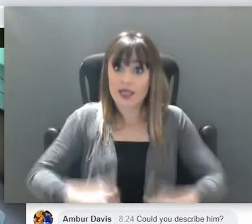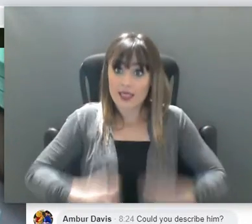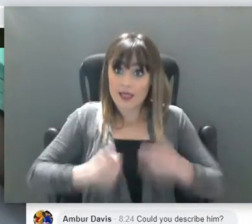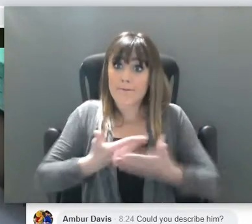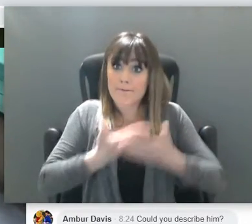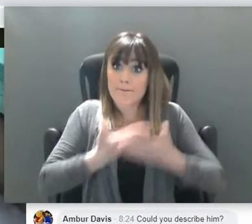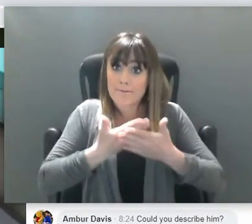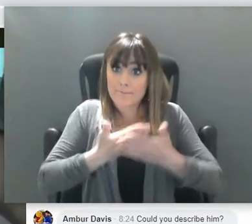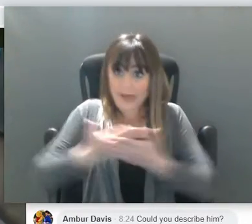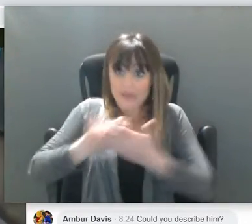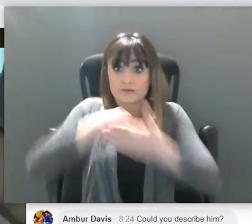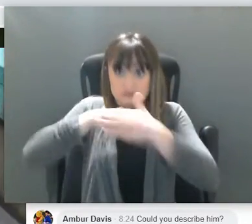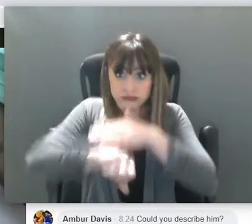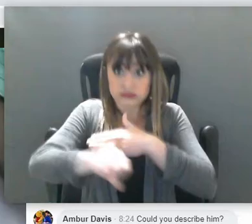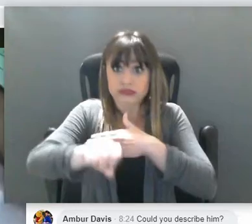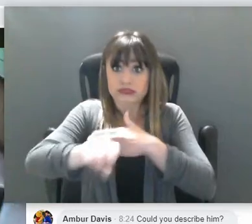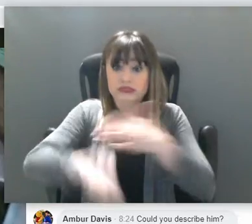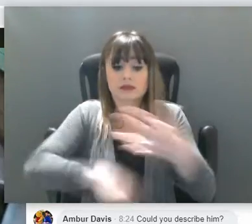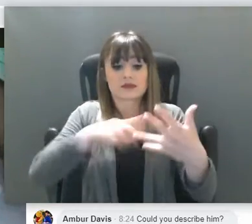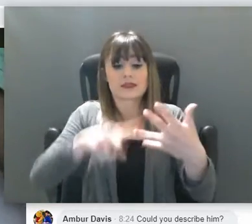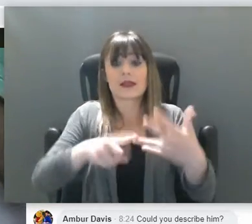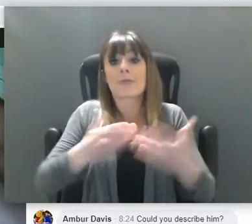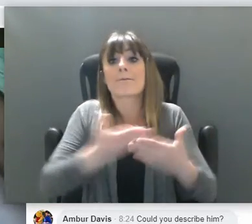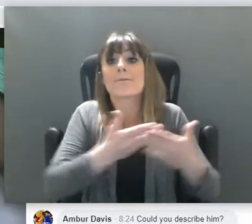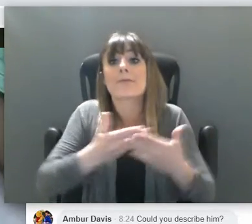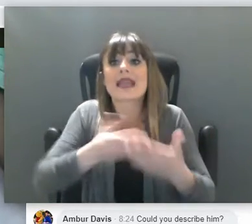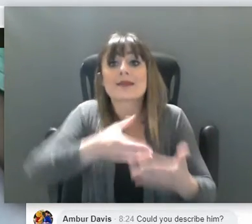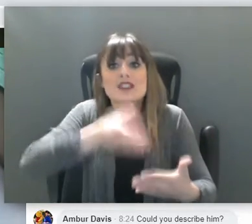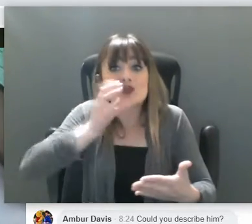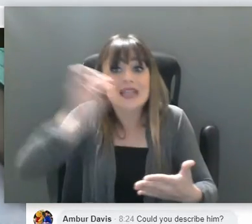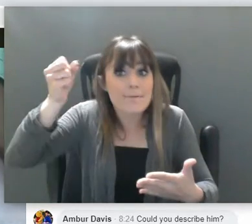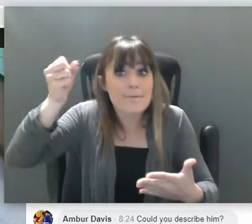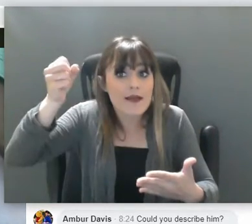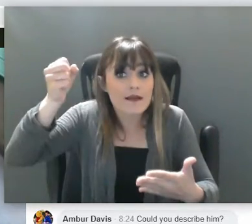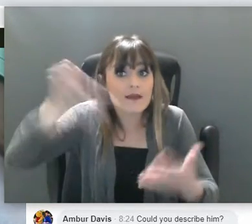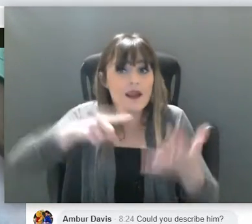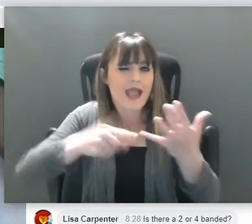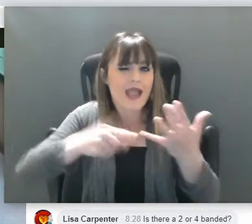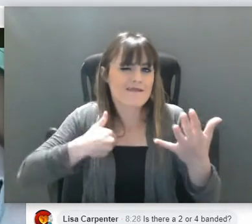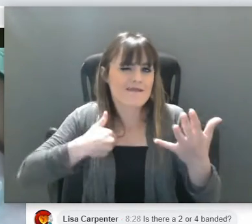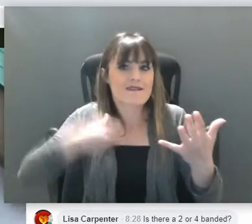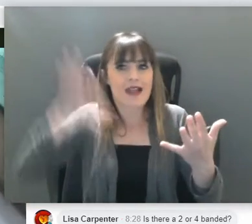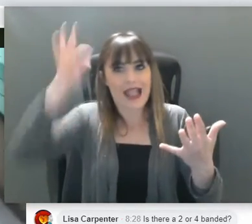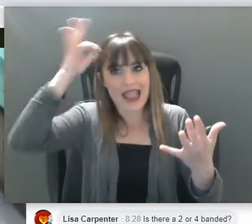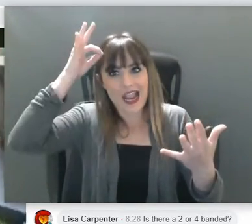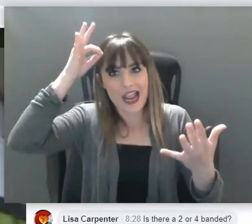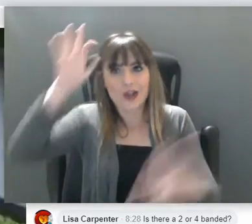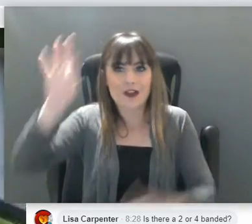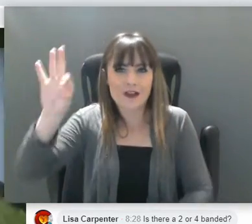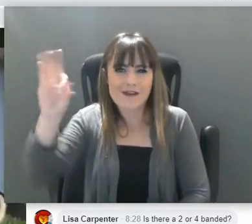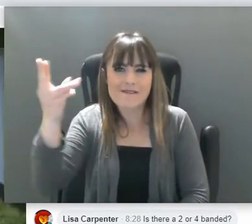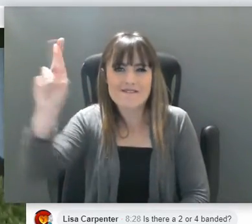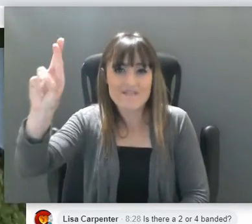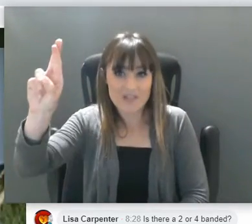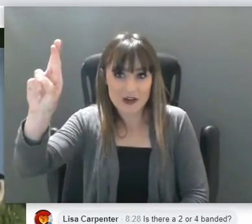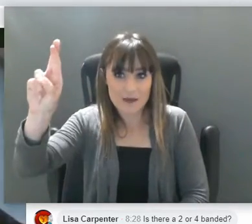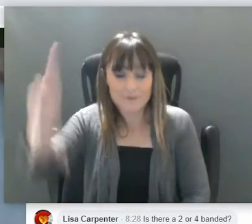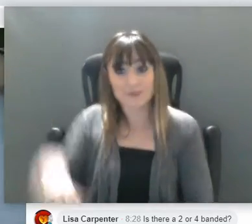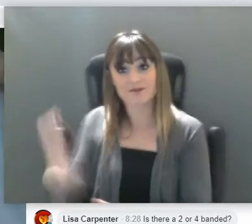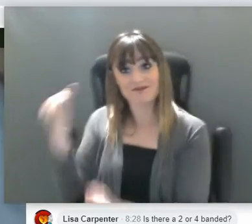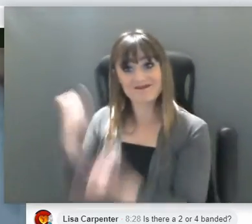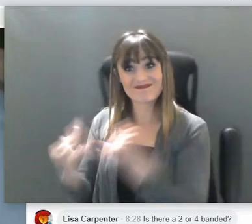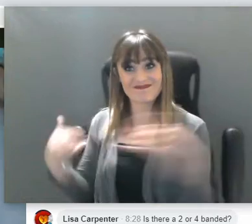they all have hair or fur on their bodies. So our last animal that we're going to show here is Ophelia, our opossum. And I'm